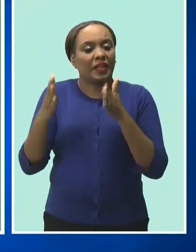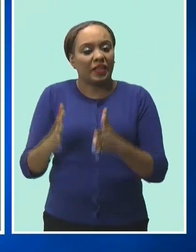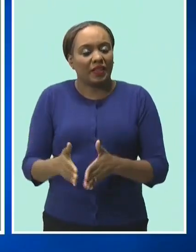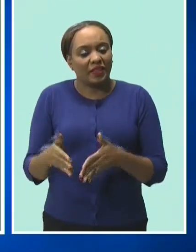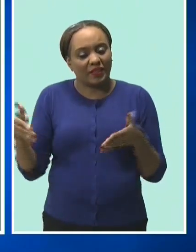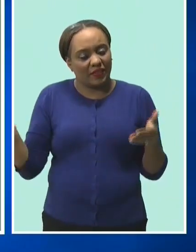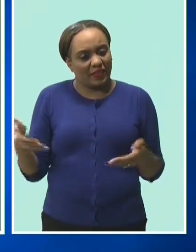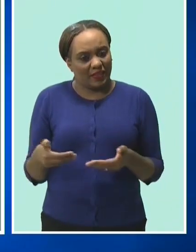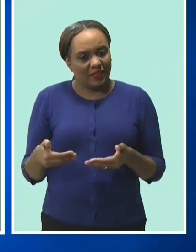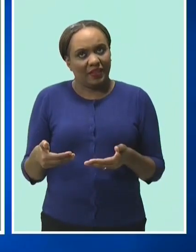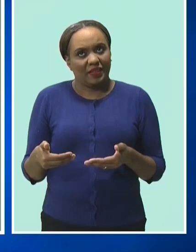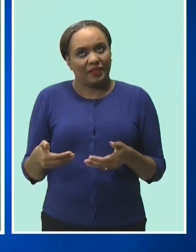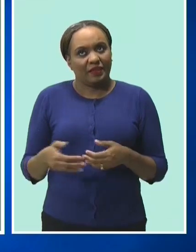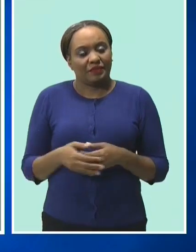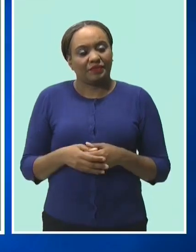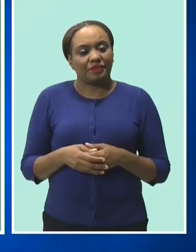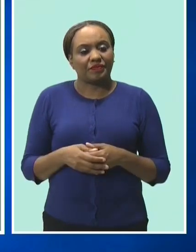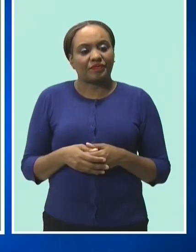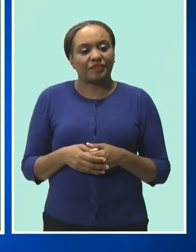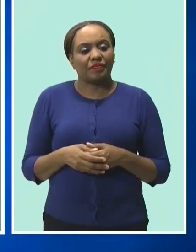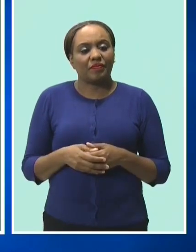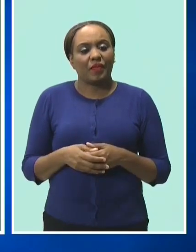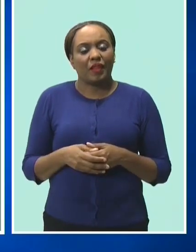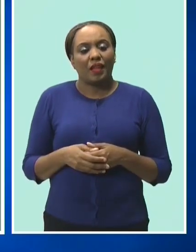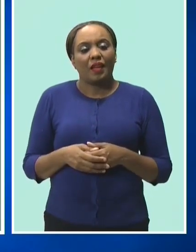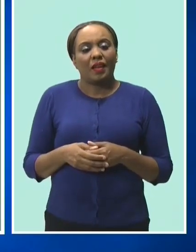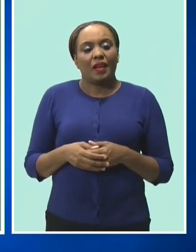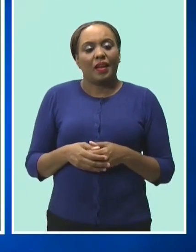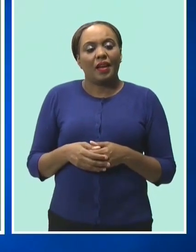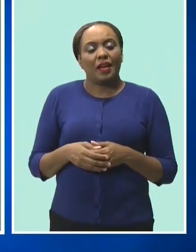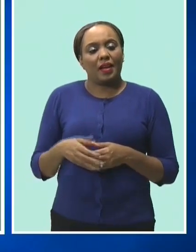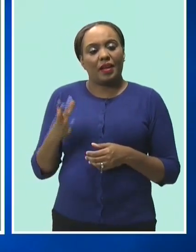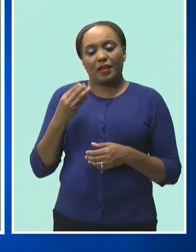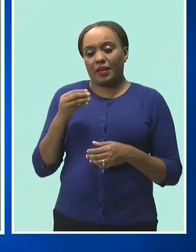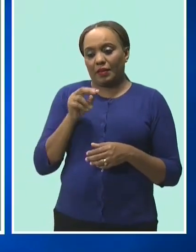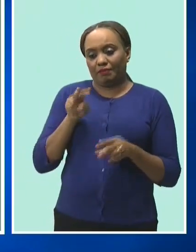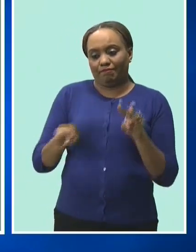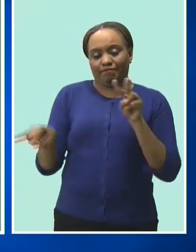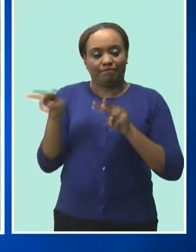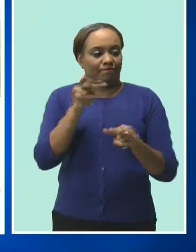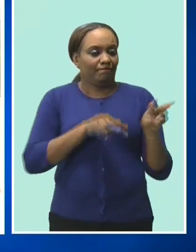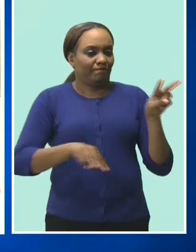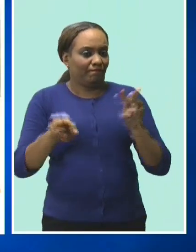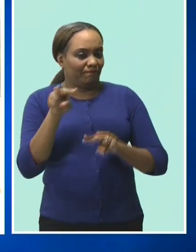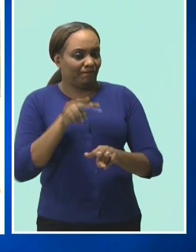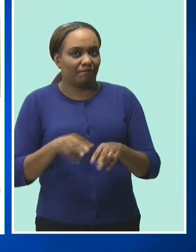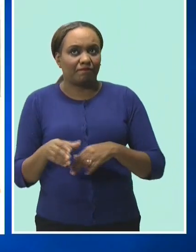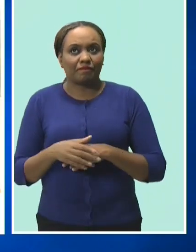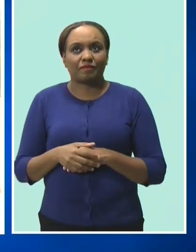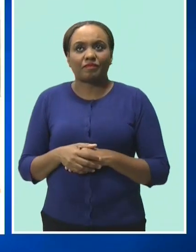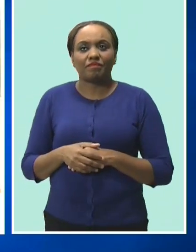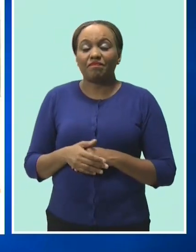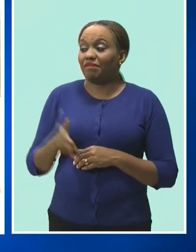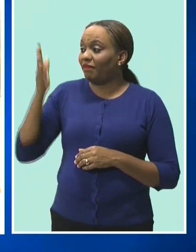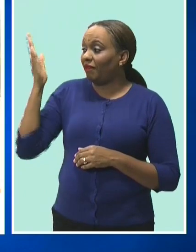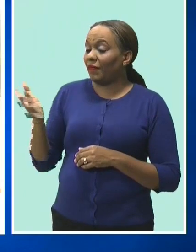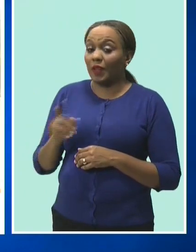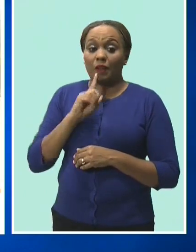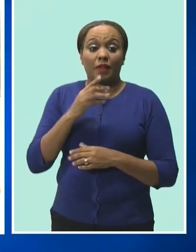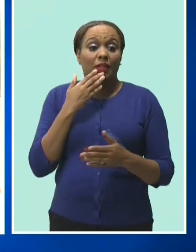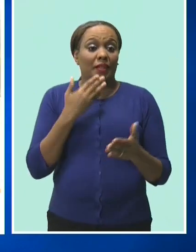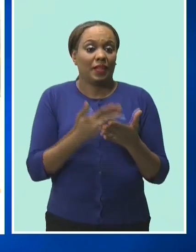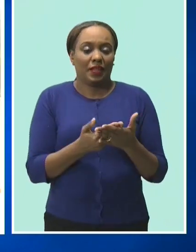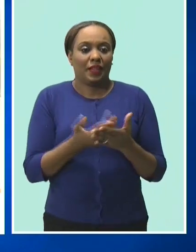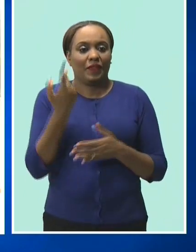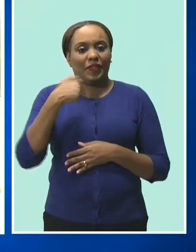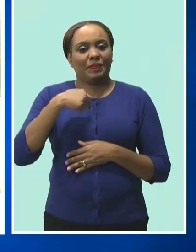leaders were invited to observe the opening session. It was really good to be in the presence of people